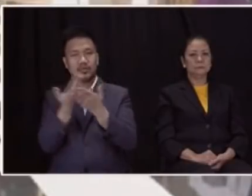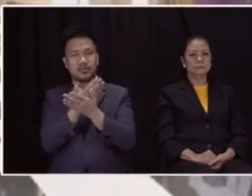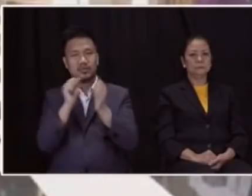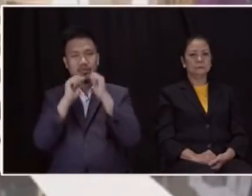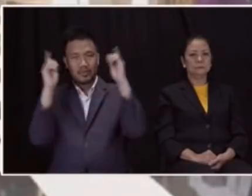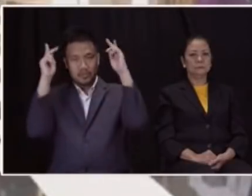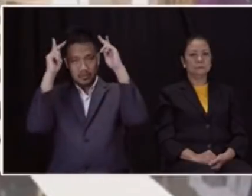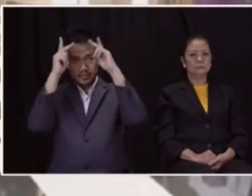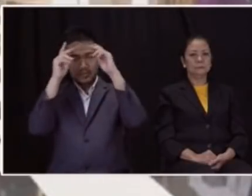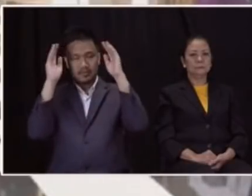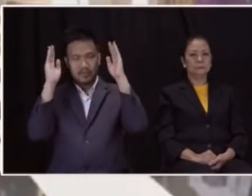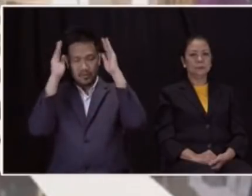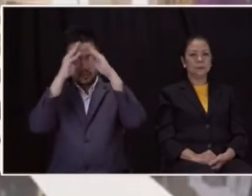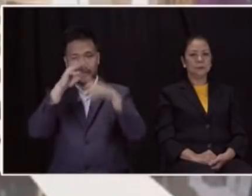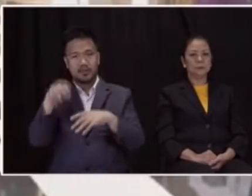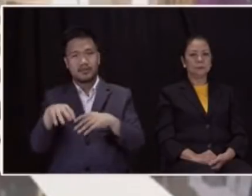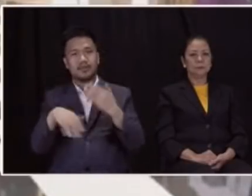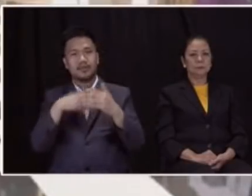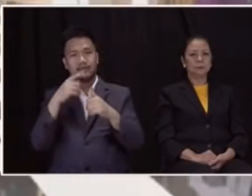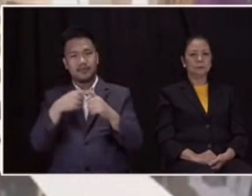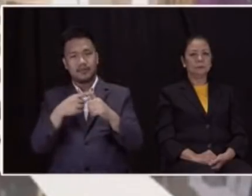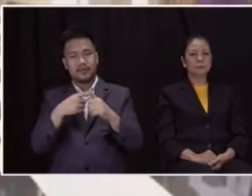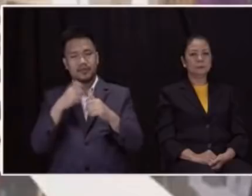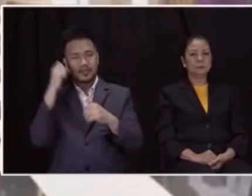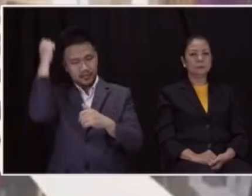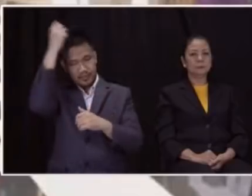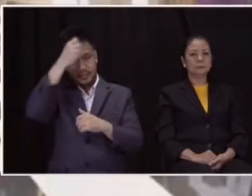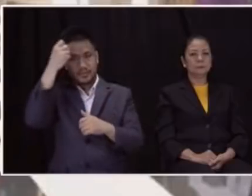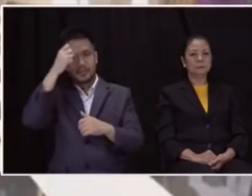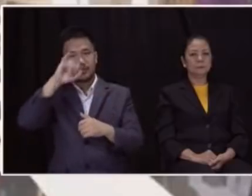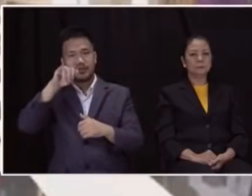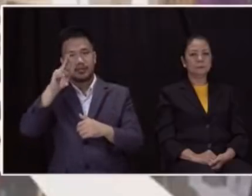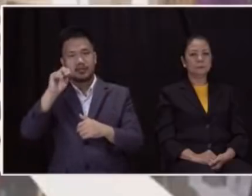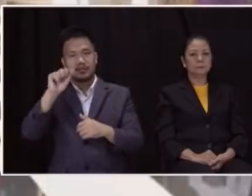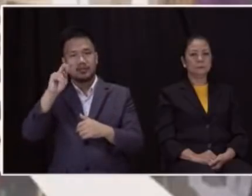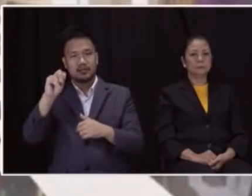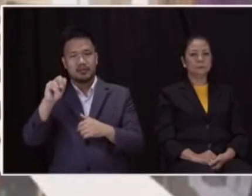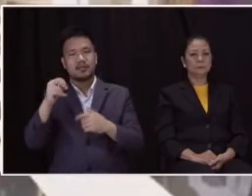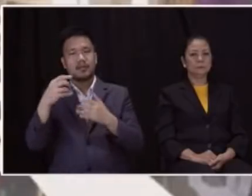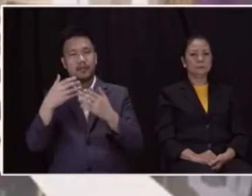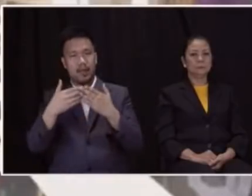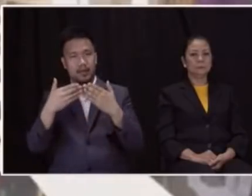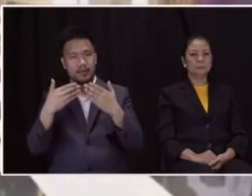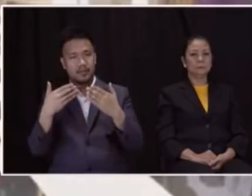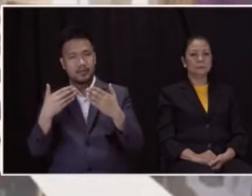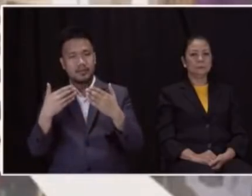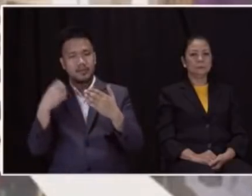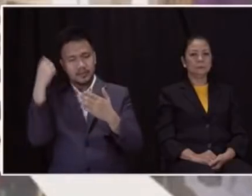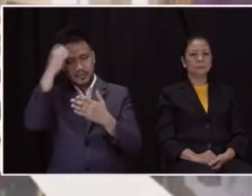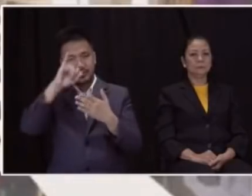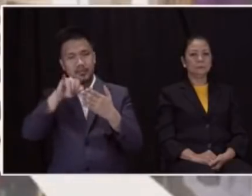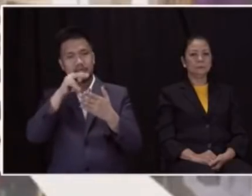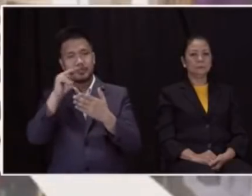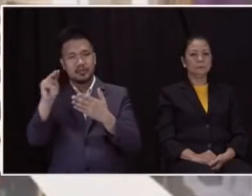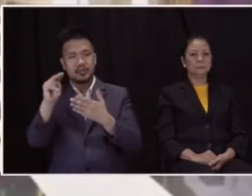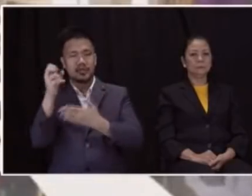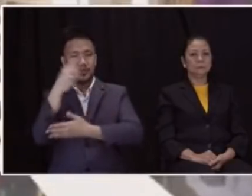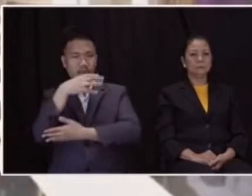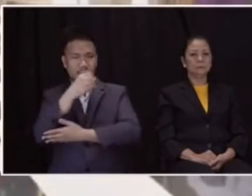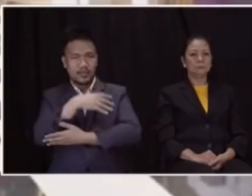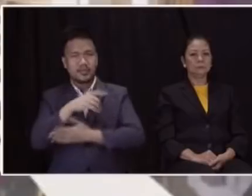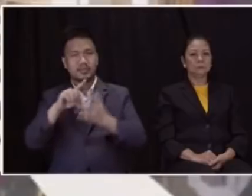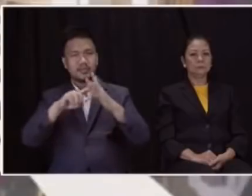The city of San Juan, named after Saint John the Baptist, established as a barrio at the